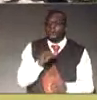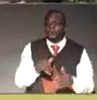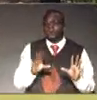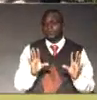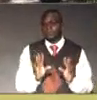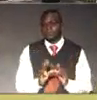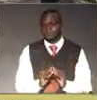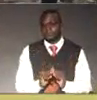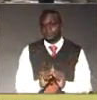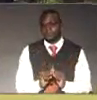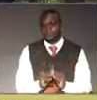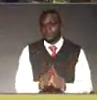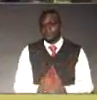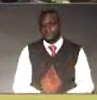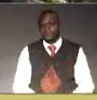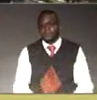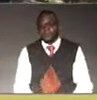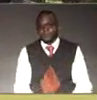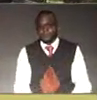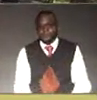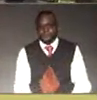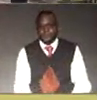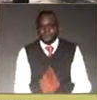Adiana Kute, UBC.